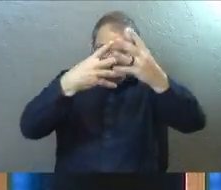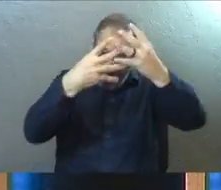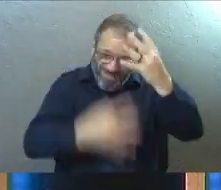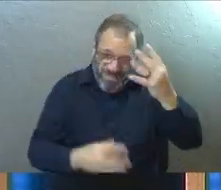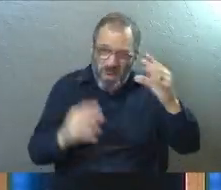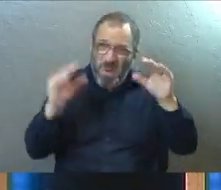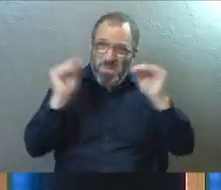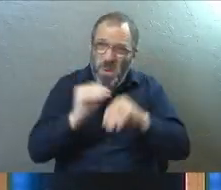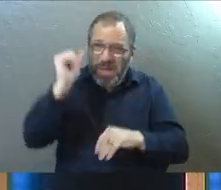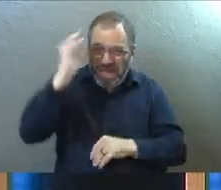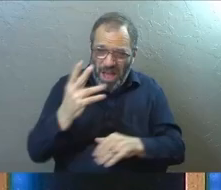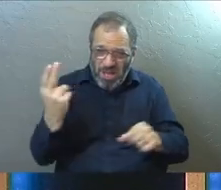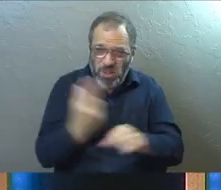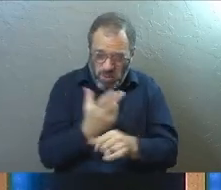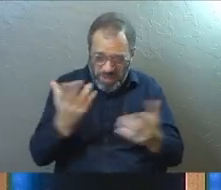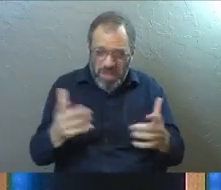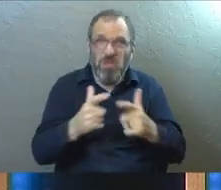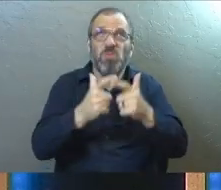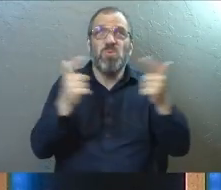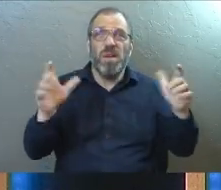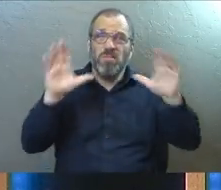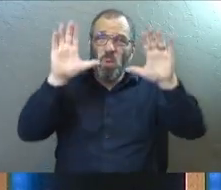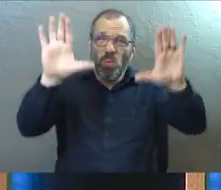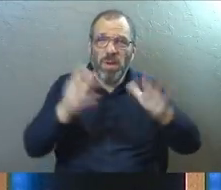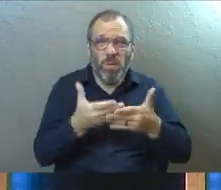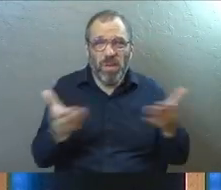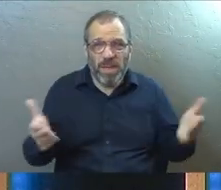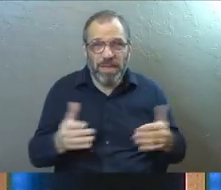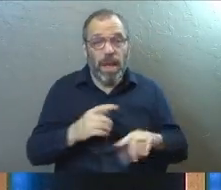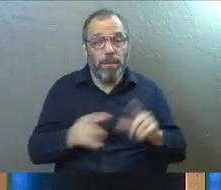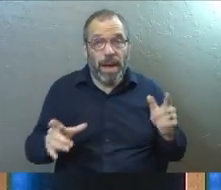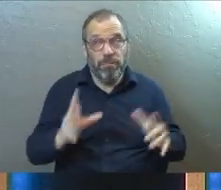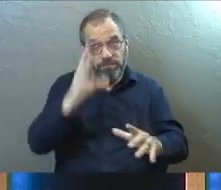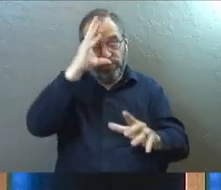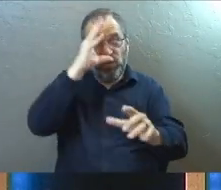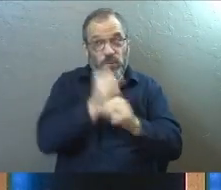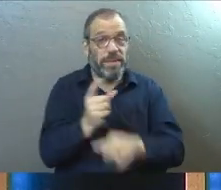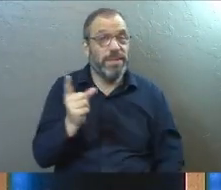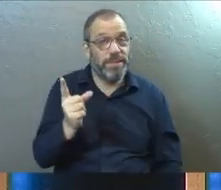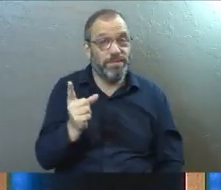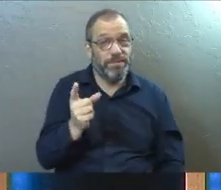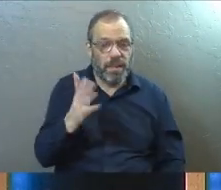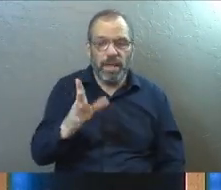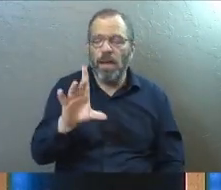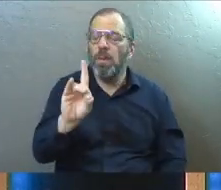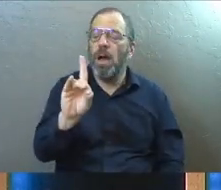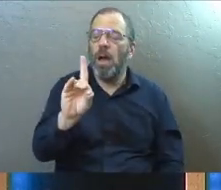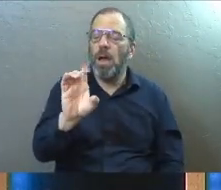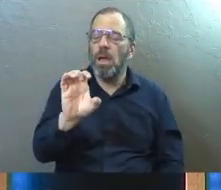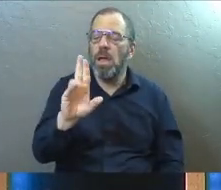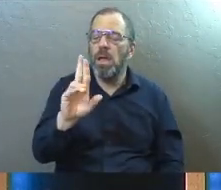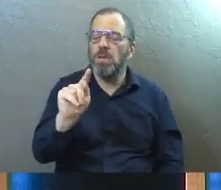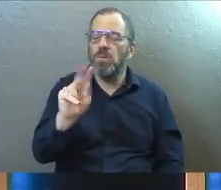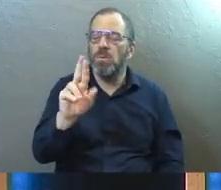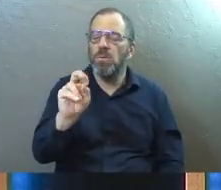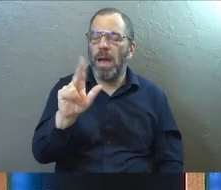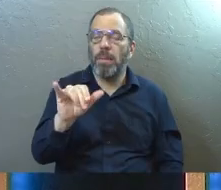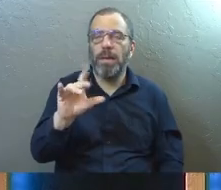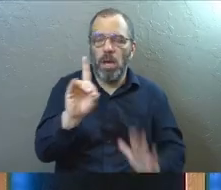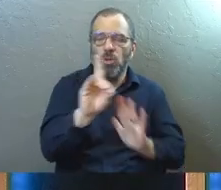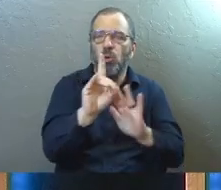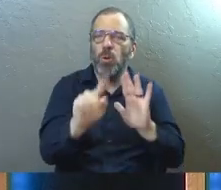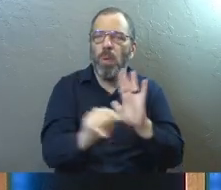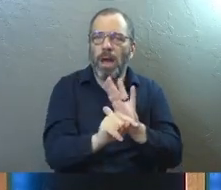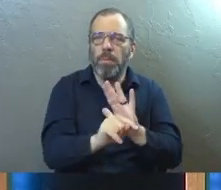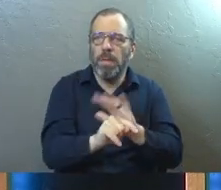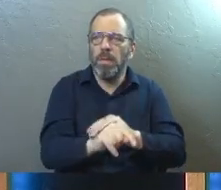in the midst of them that God wants to use to do great things. But we've got to trust him and let him. Deuteronomy 30, verses 19 through 20. So this